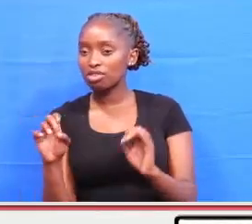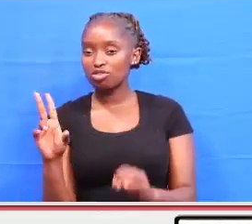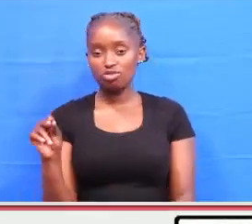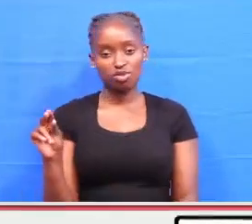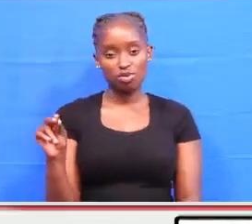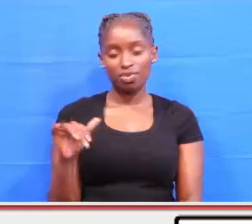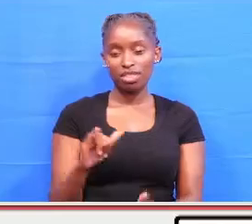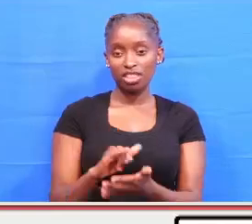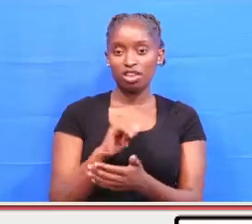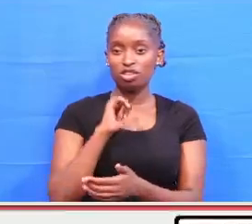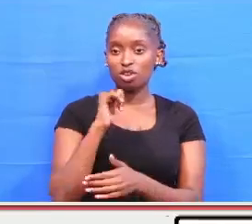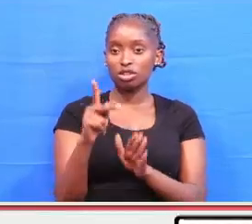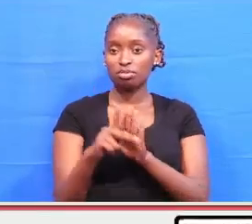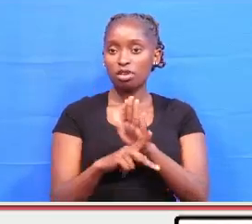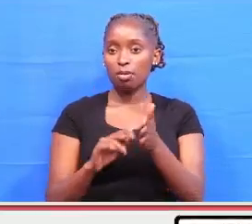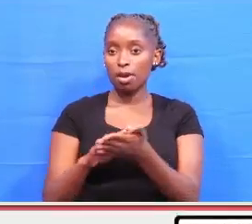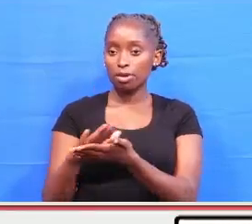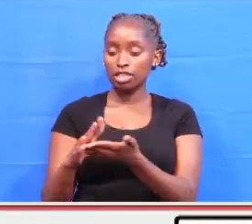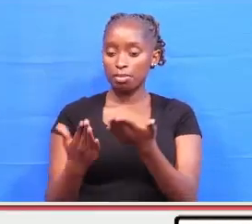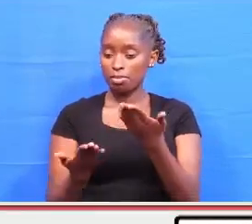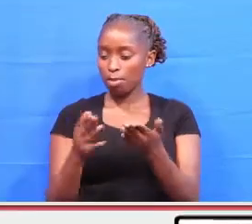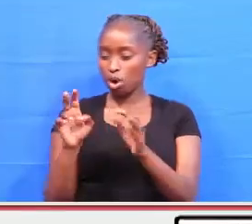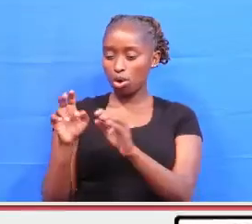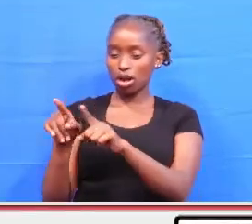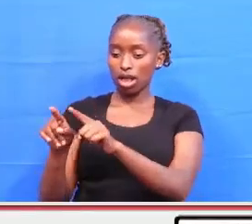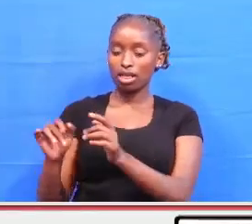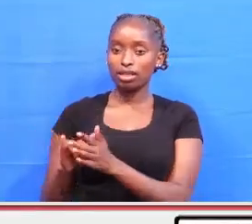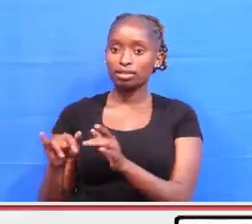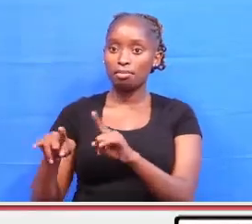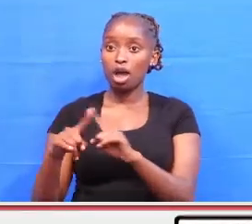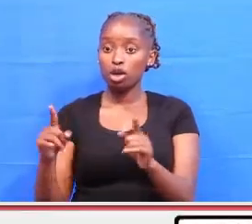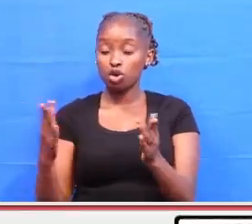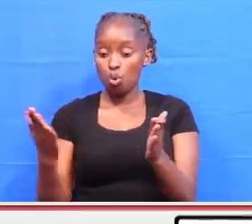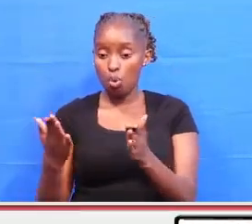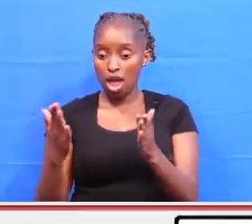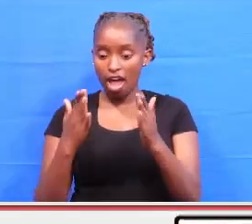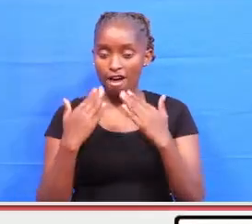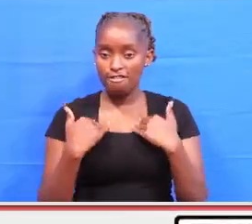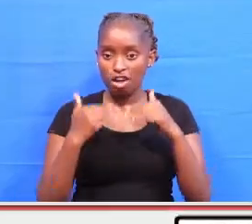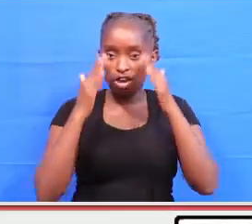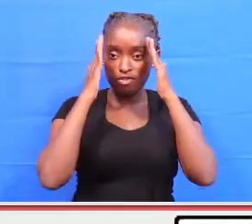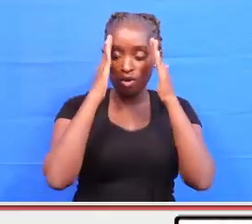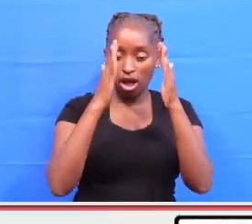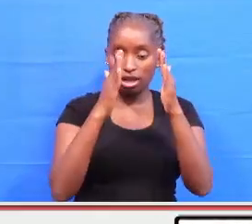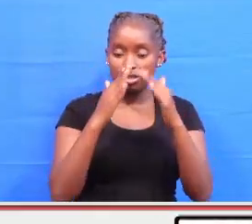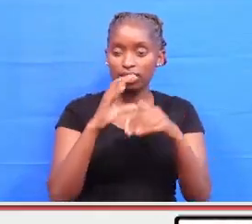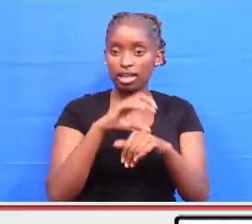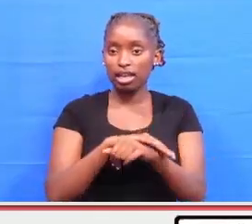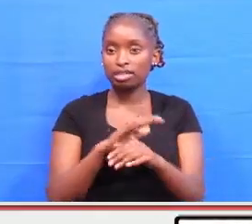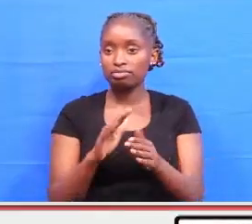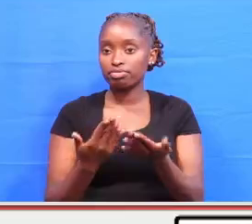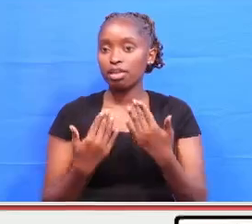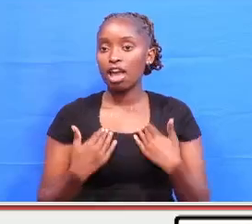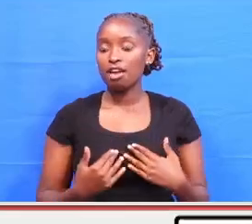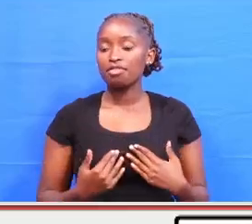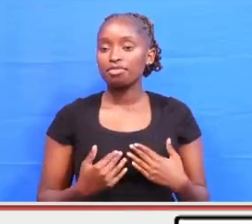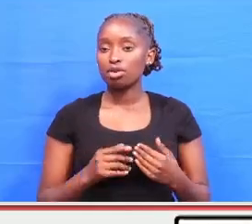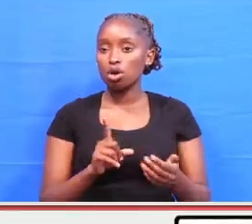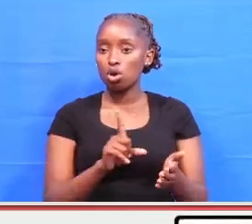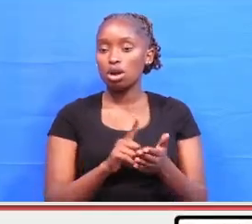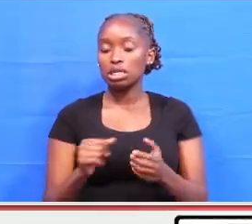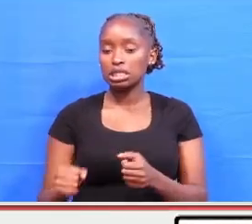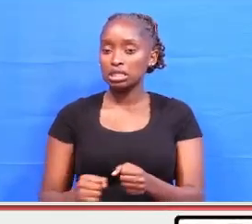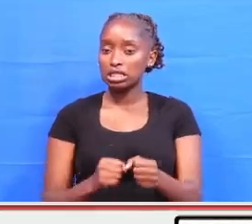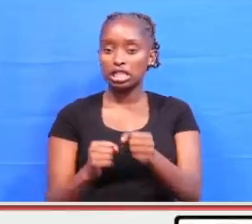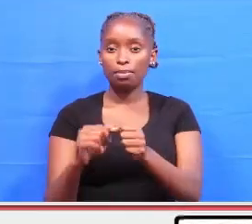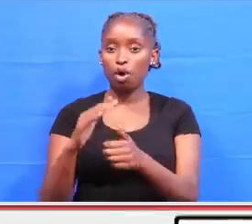primary basis. Maybe it started like that. Right. But where it is going now, the credit scoring system has become entrenched. Right. All the